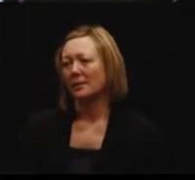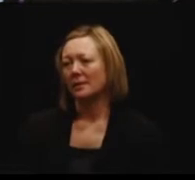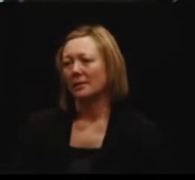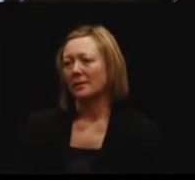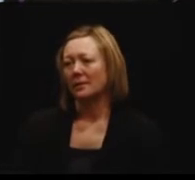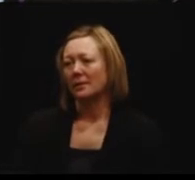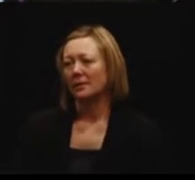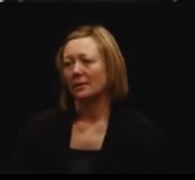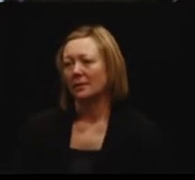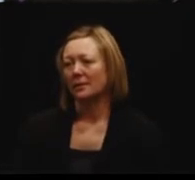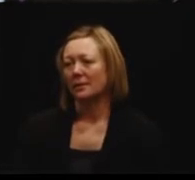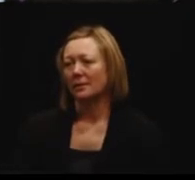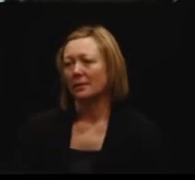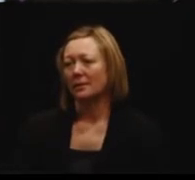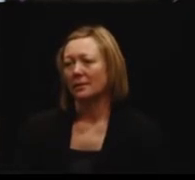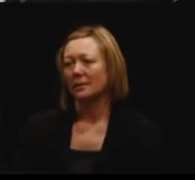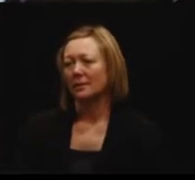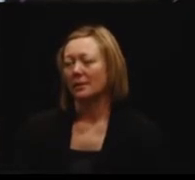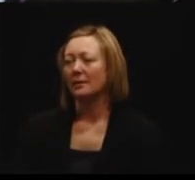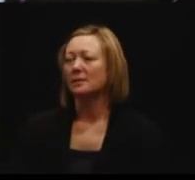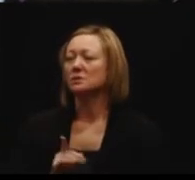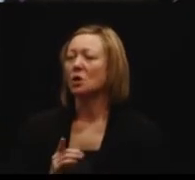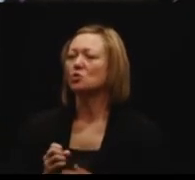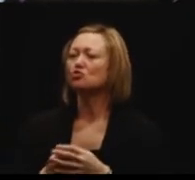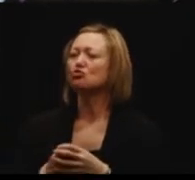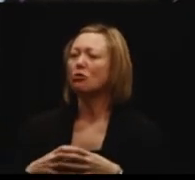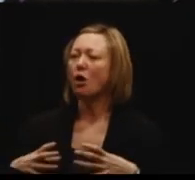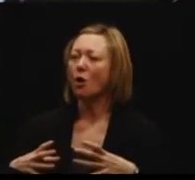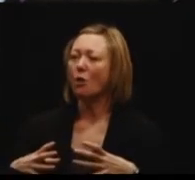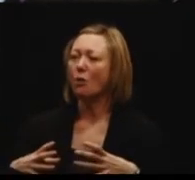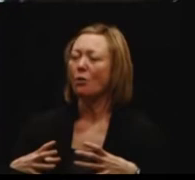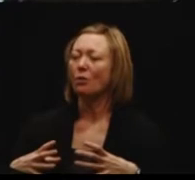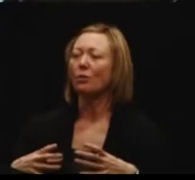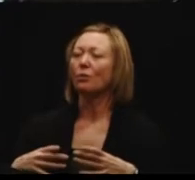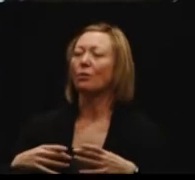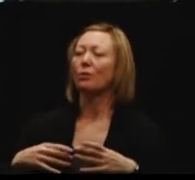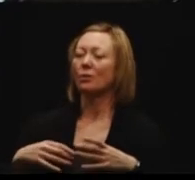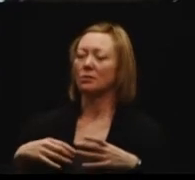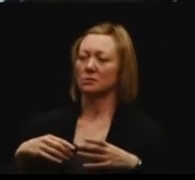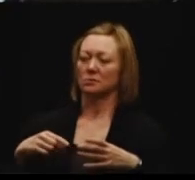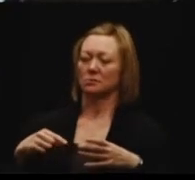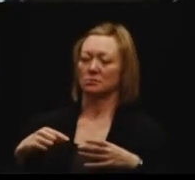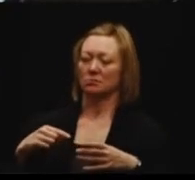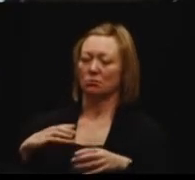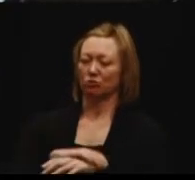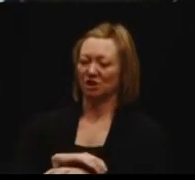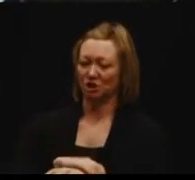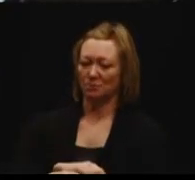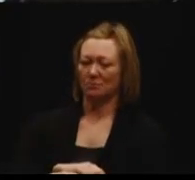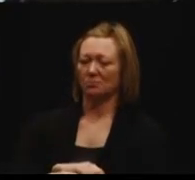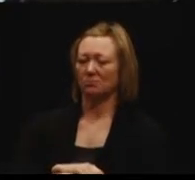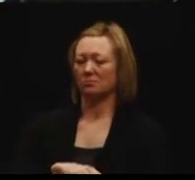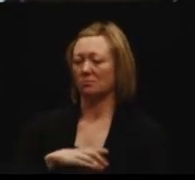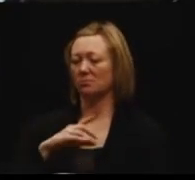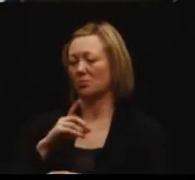To move on from or to grow on an internship or an apprenticeship, to move to kind of